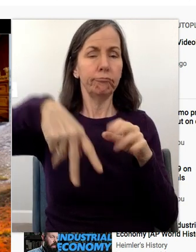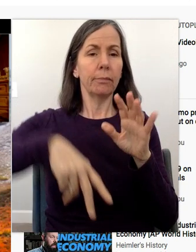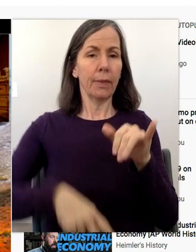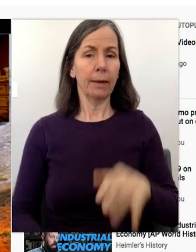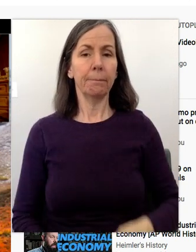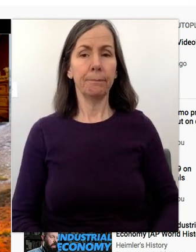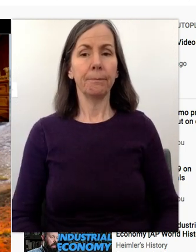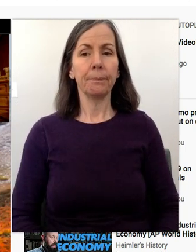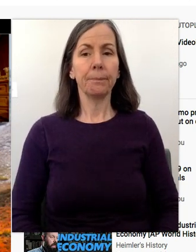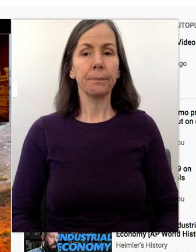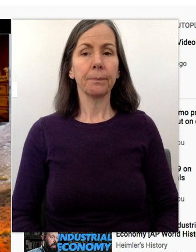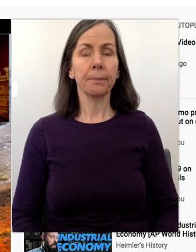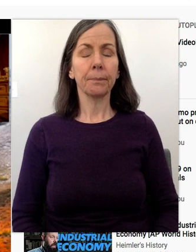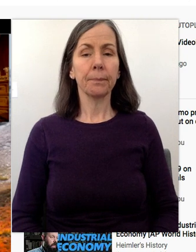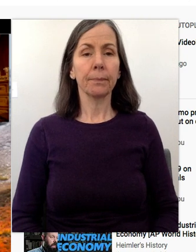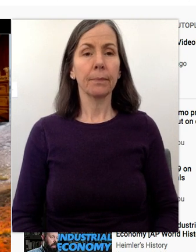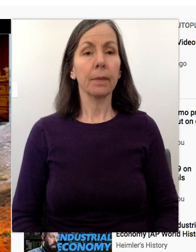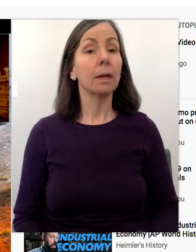Your task today: